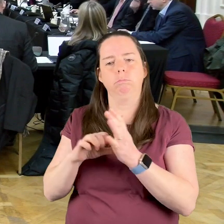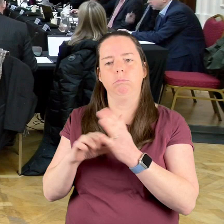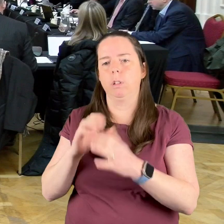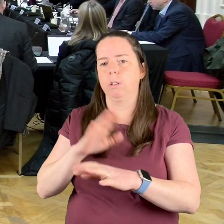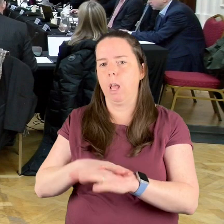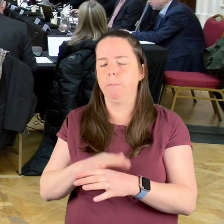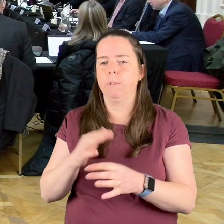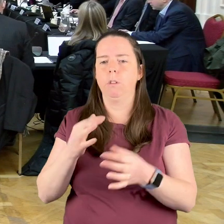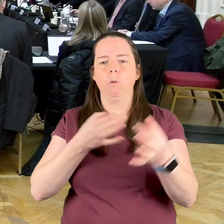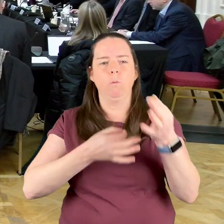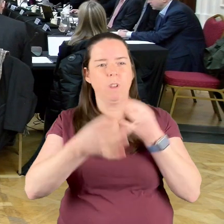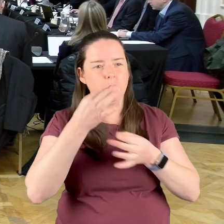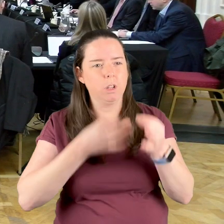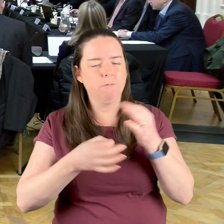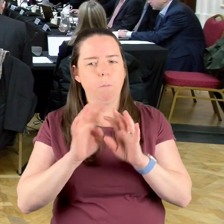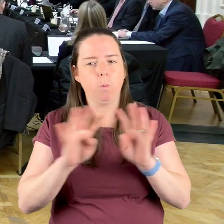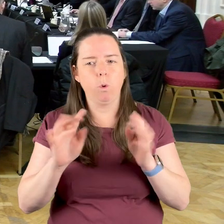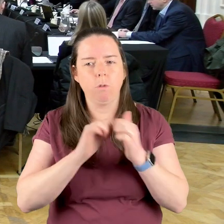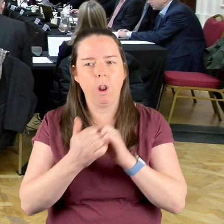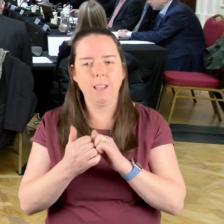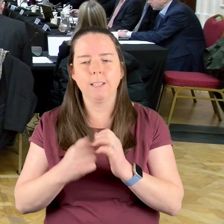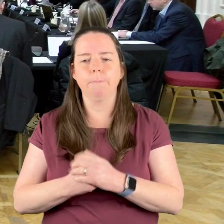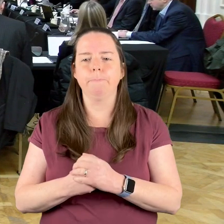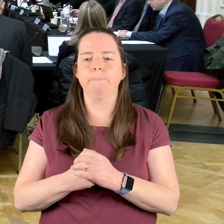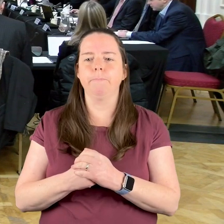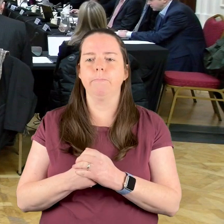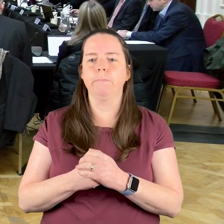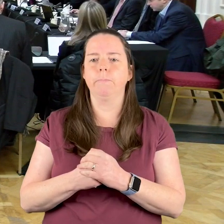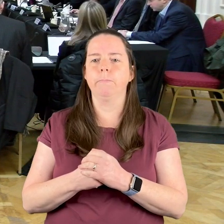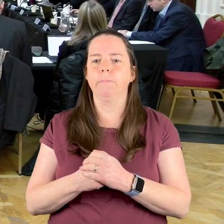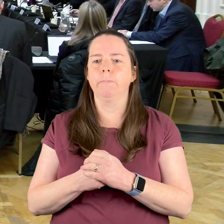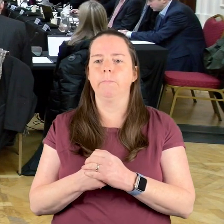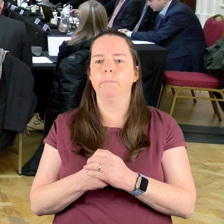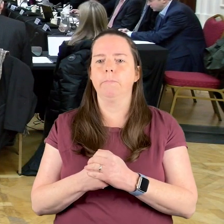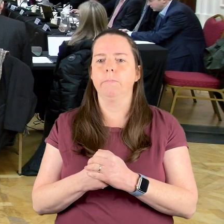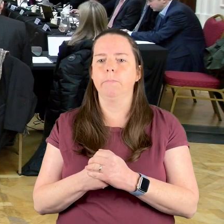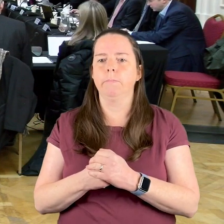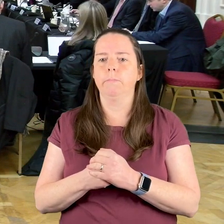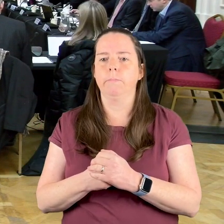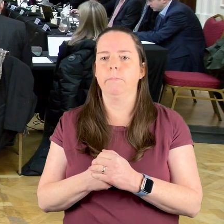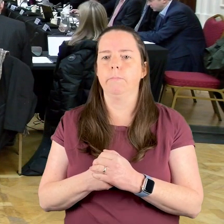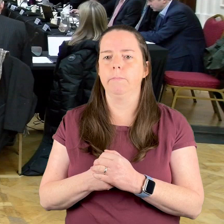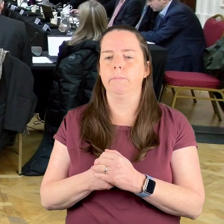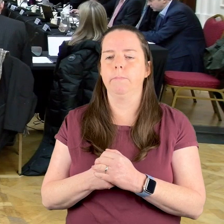time. Questions from board colleagues?